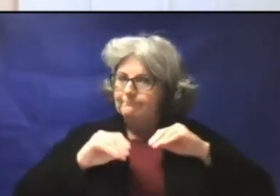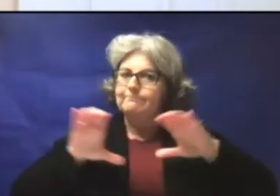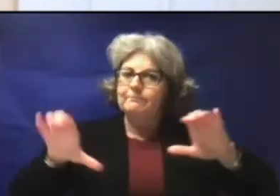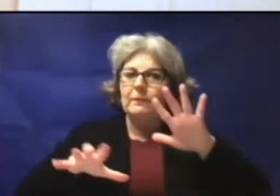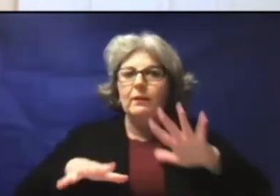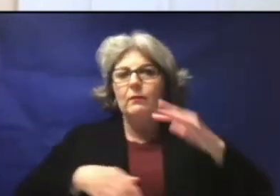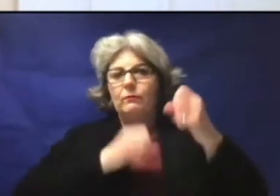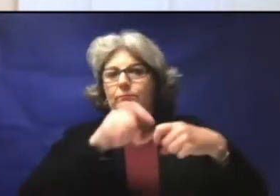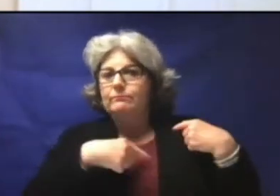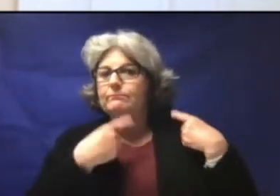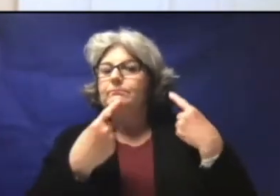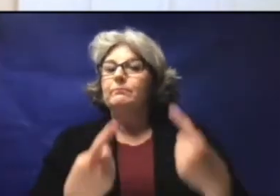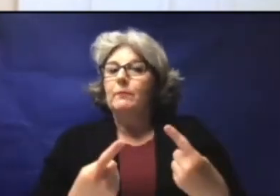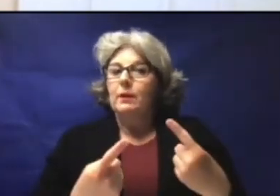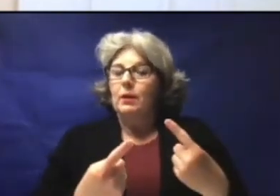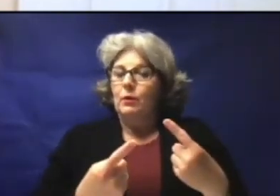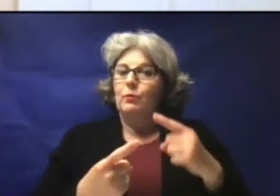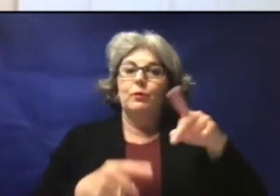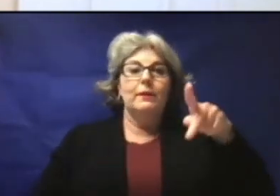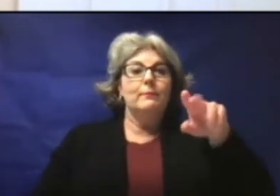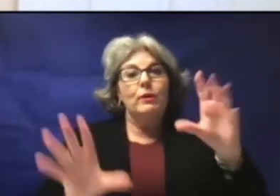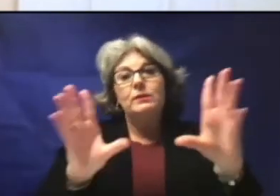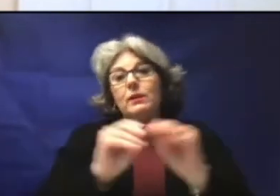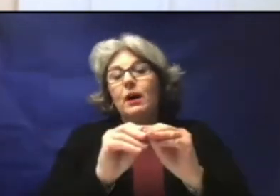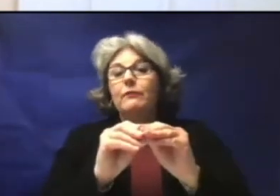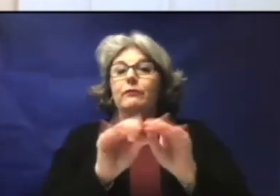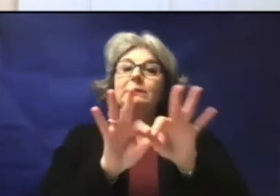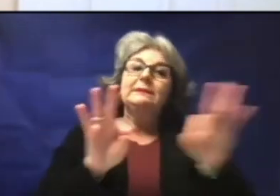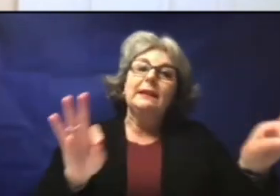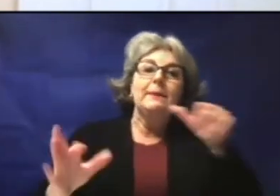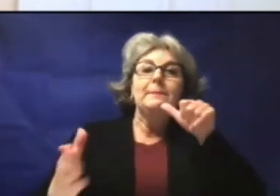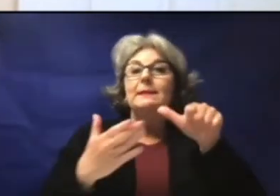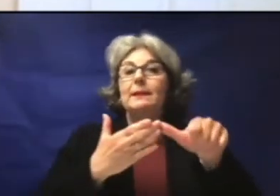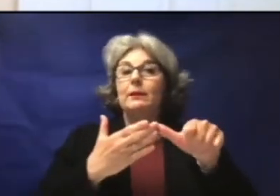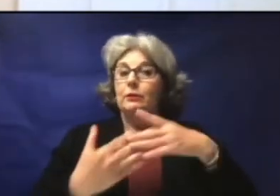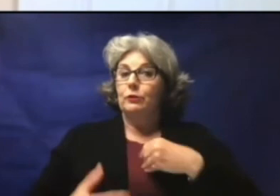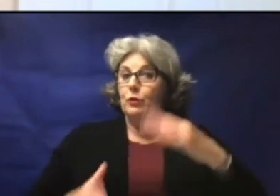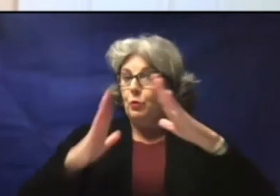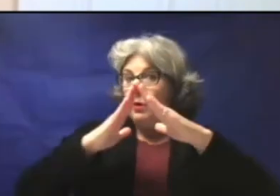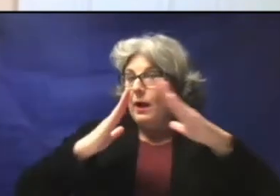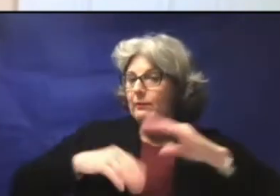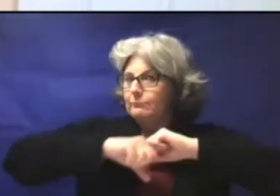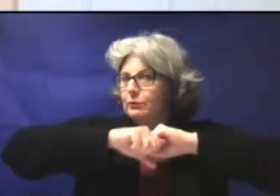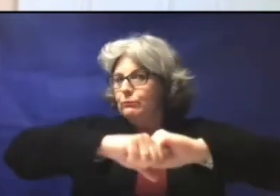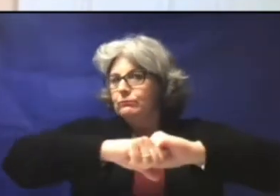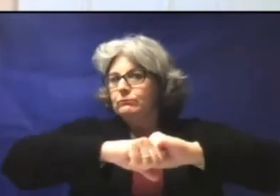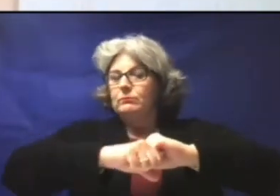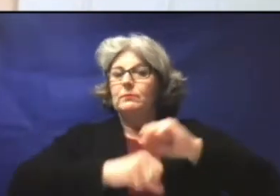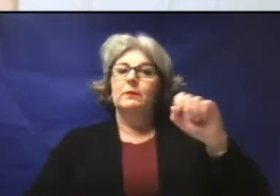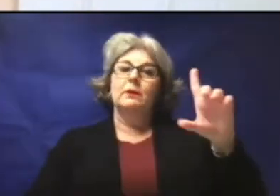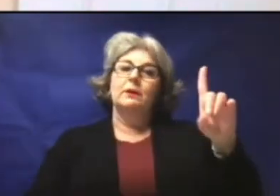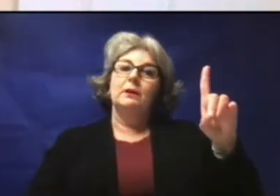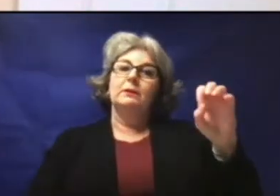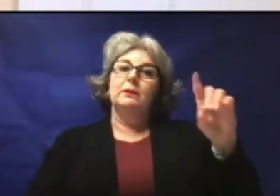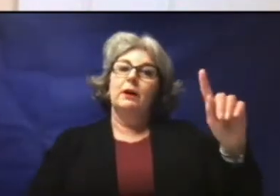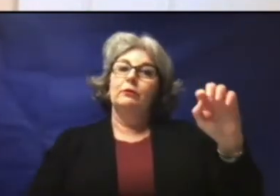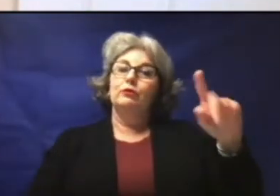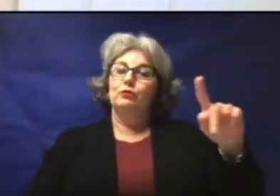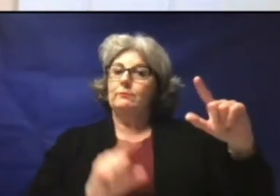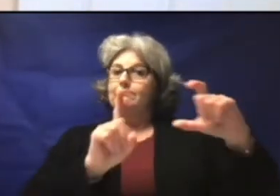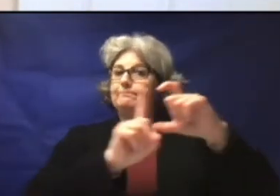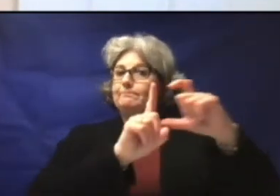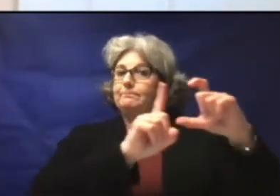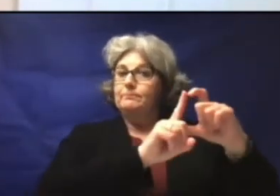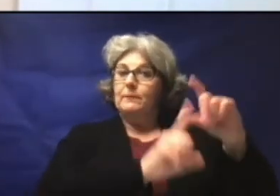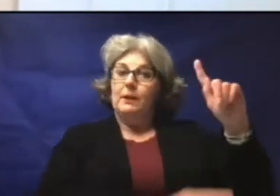all year with press conferences, statements, and letters to the White House to protest Trump's terminology. But